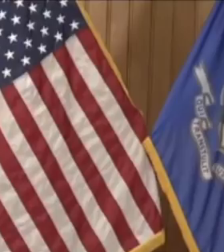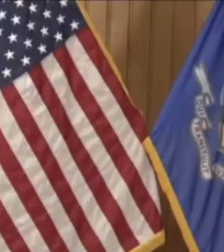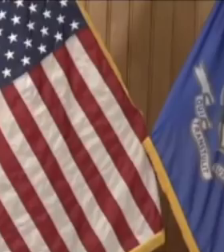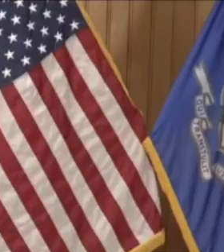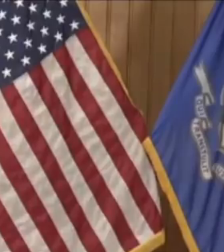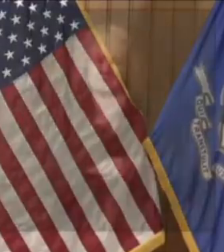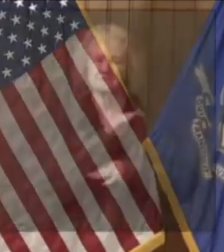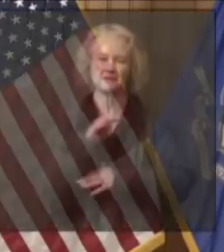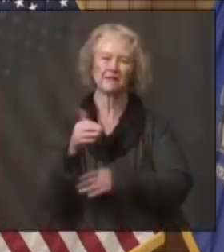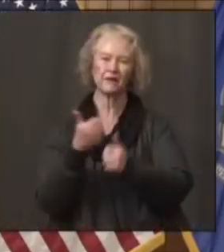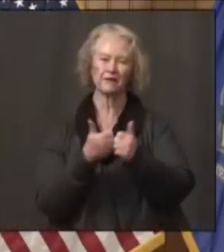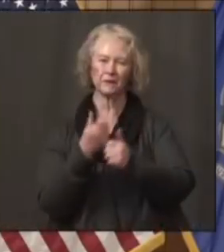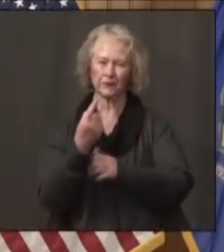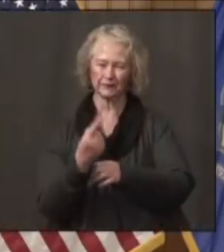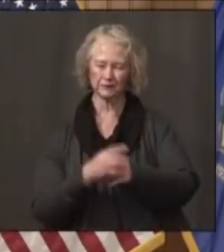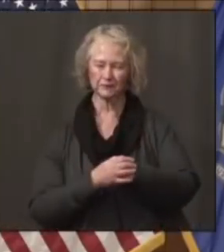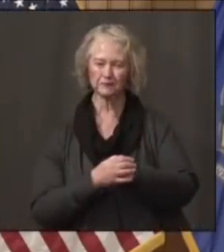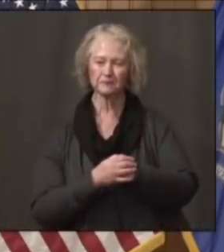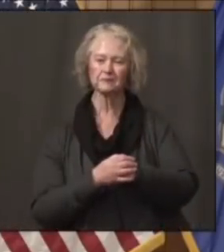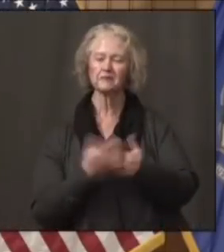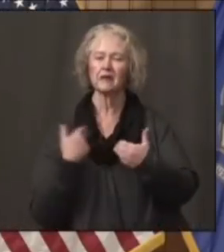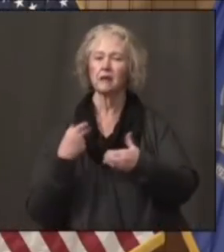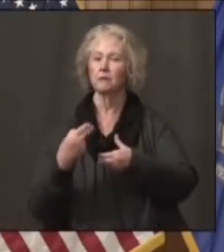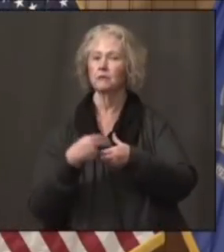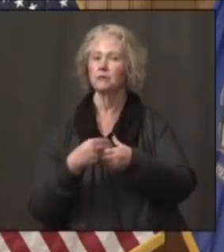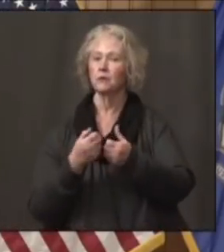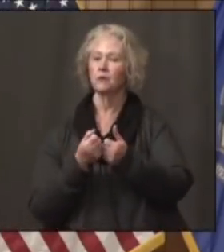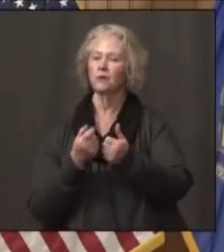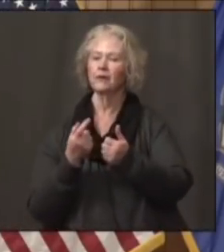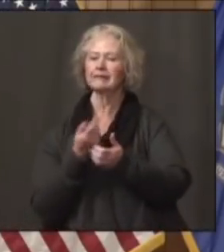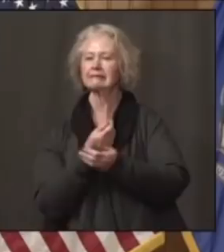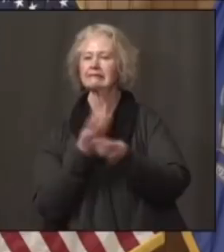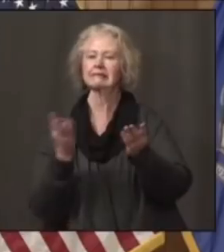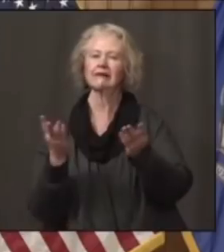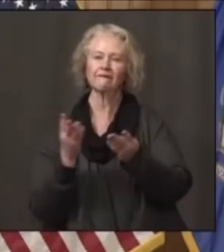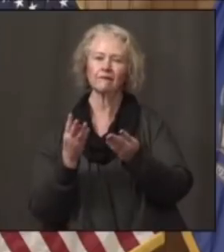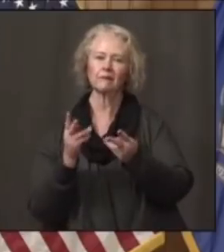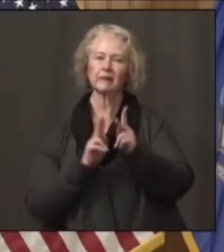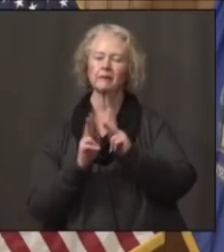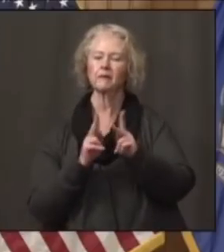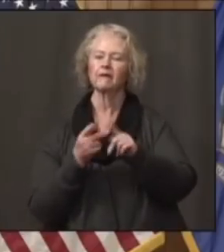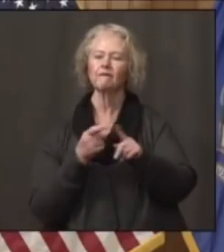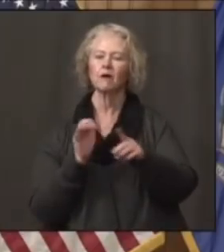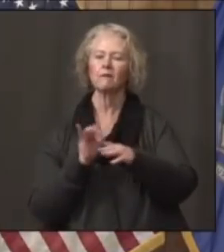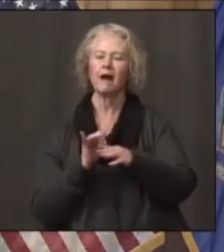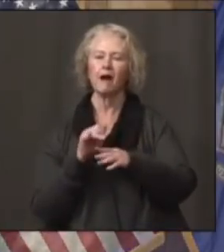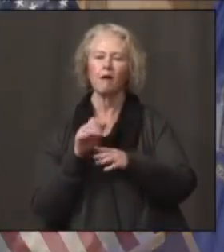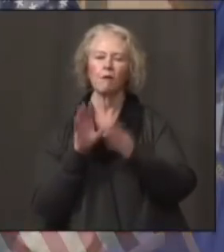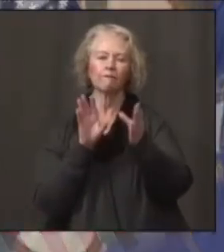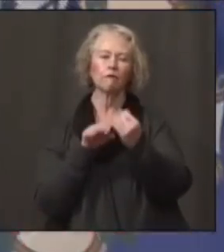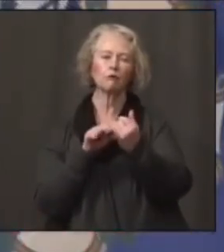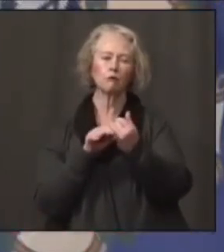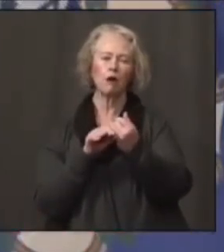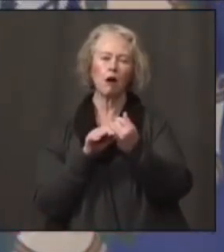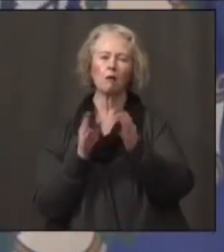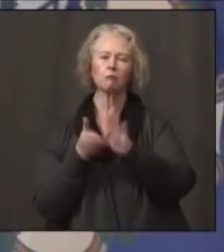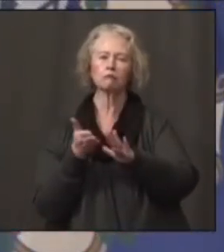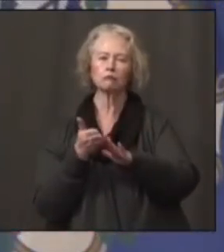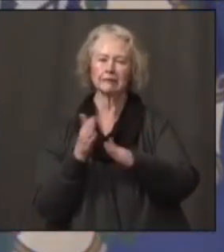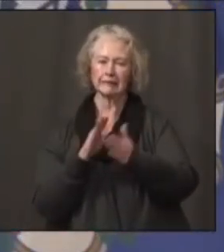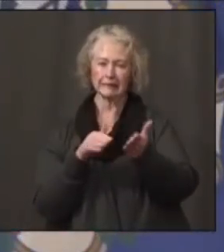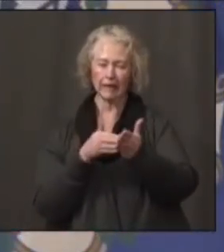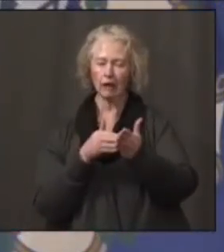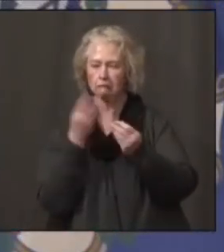Good afternoon, everybody. Joined by some folks at our virtual Emergency Operations Center. We're going to give you an update on where we are